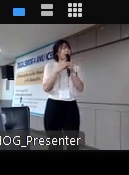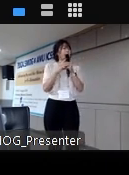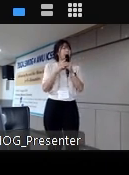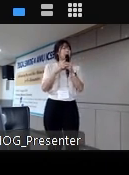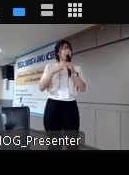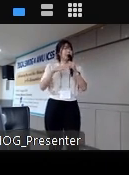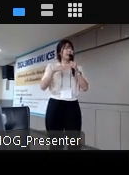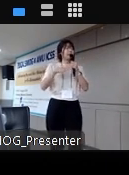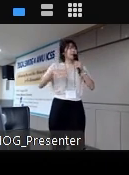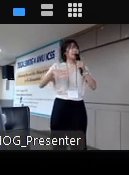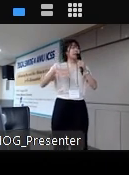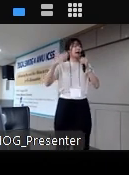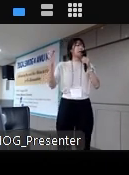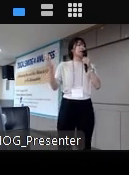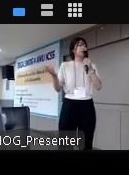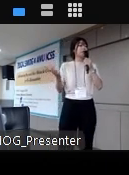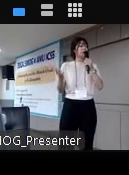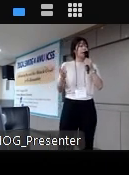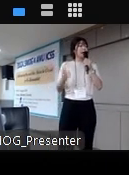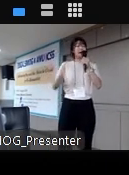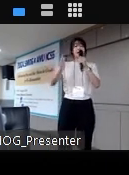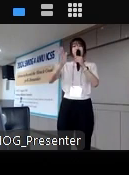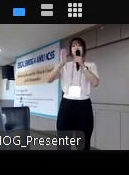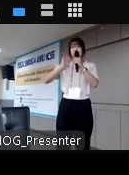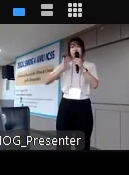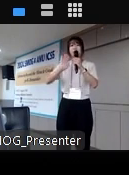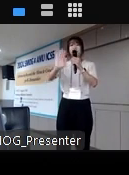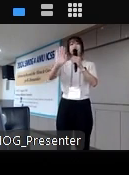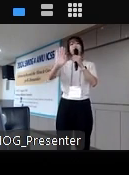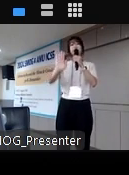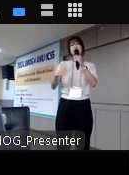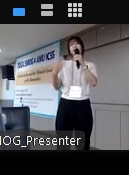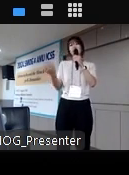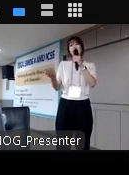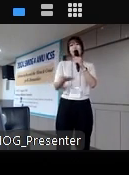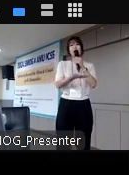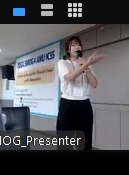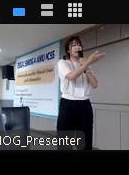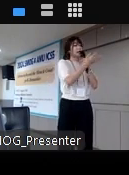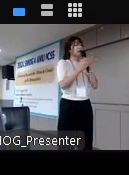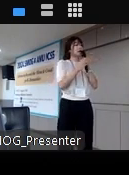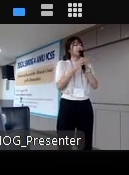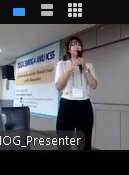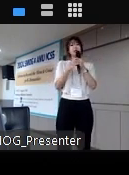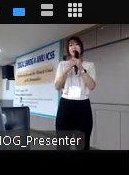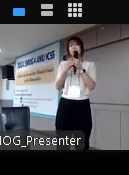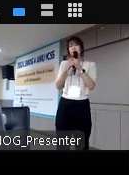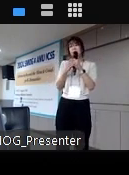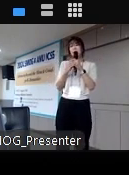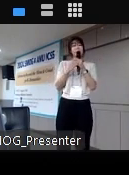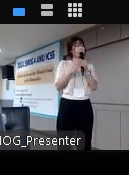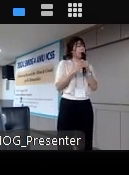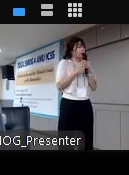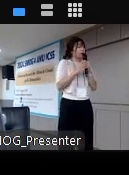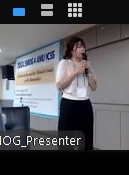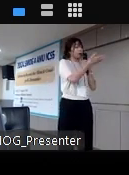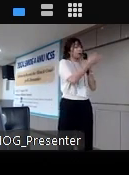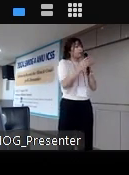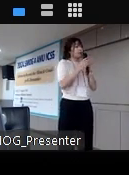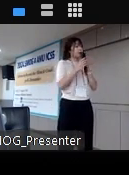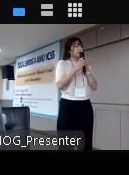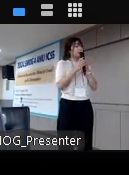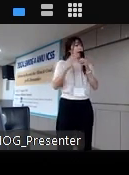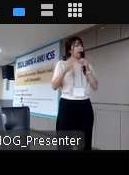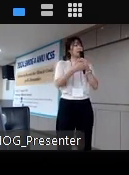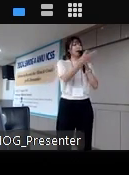we have Mary's hanging out with Sue, and then just the verb push. Here, it's unclear who's doing the pushing. But in